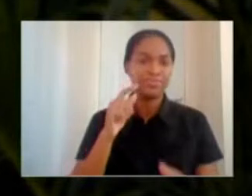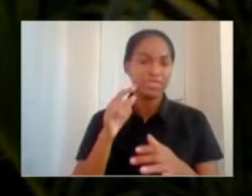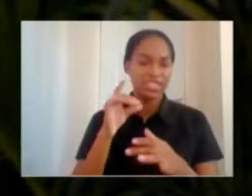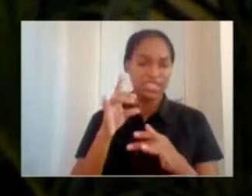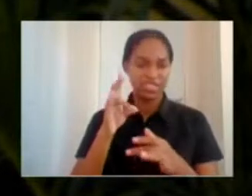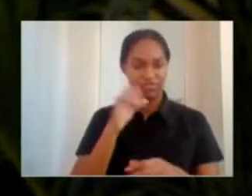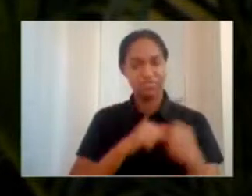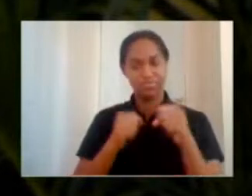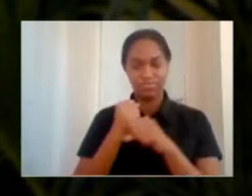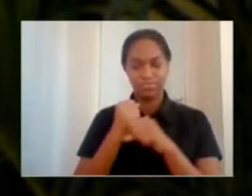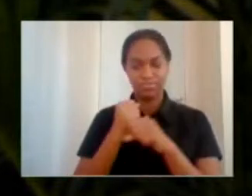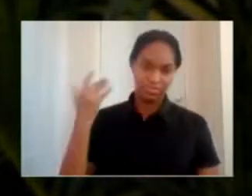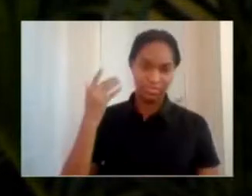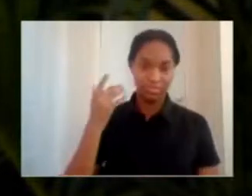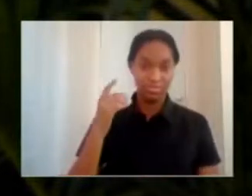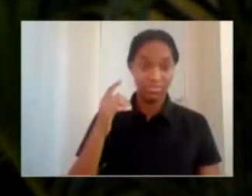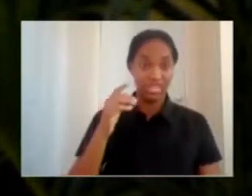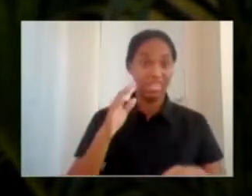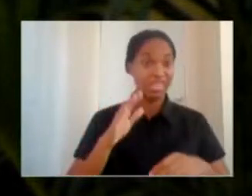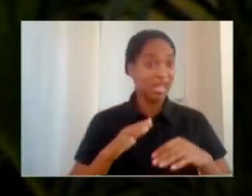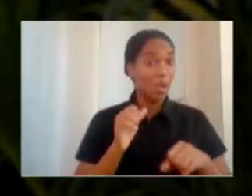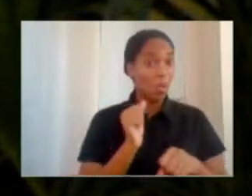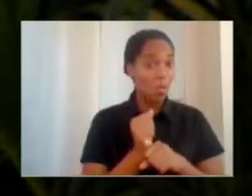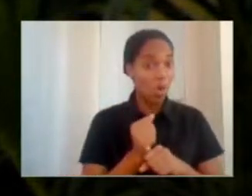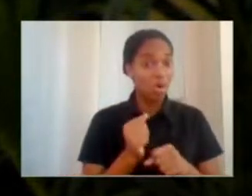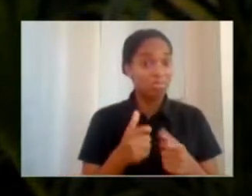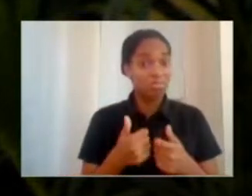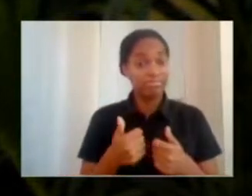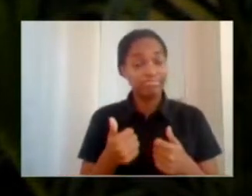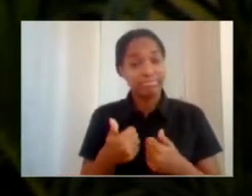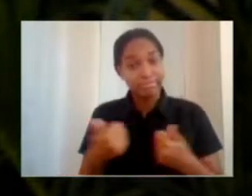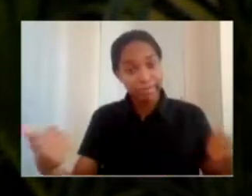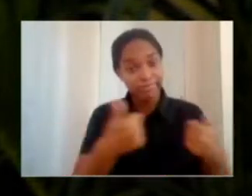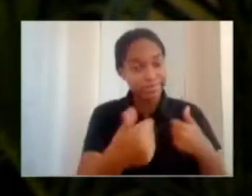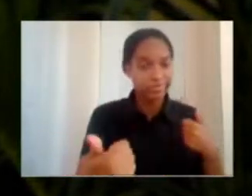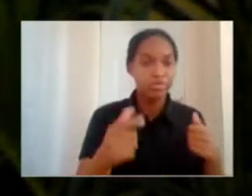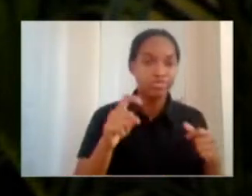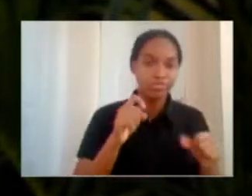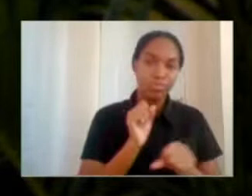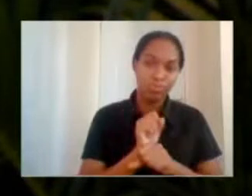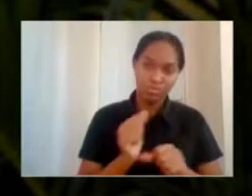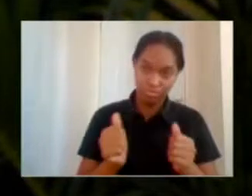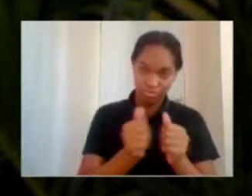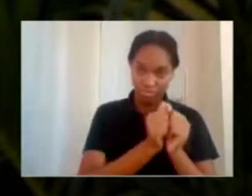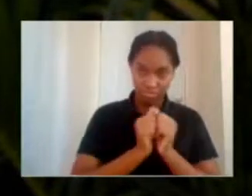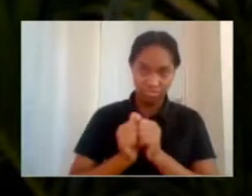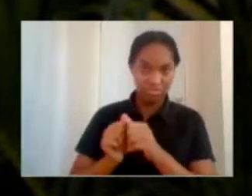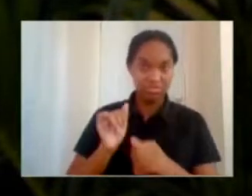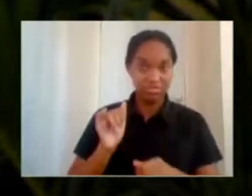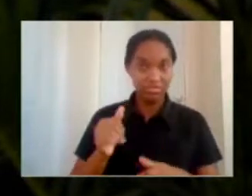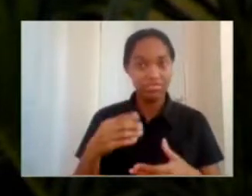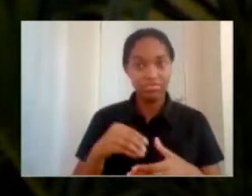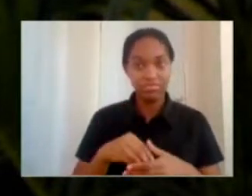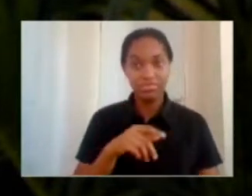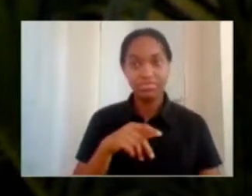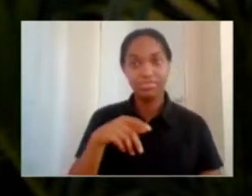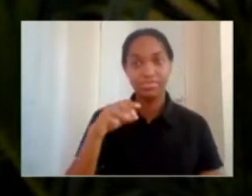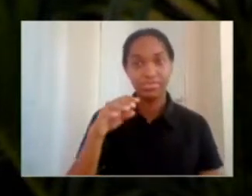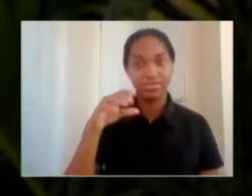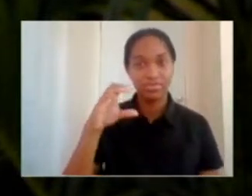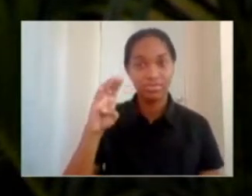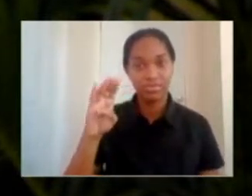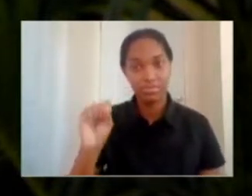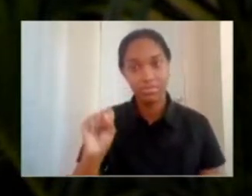than work apart, we said we should all work together. Since that time, the networks have joined us: ABC, NBC, CBS,